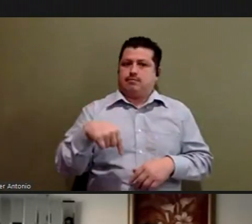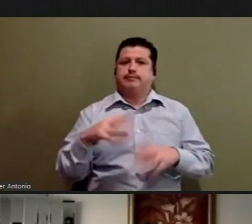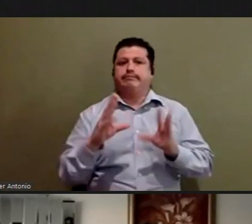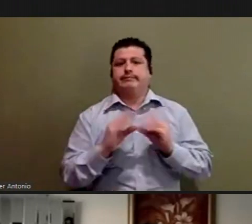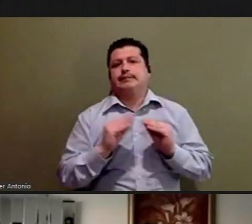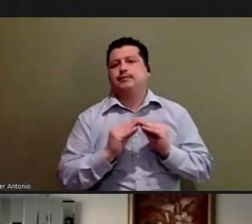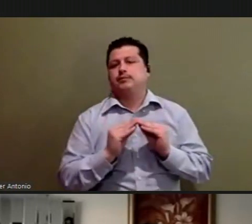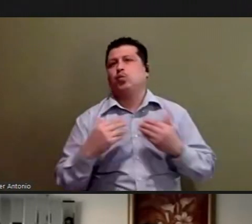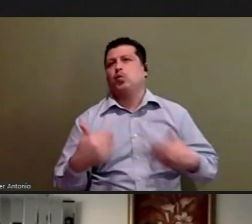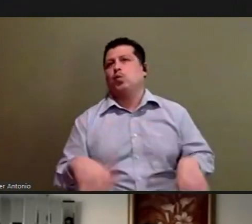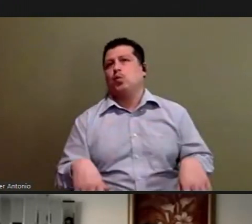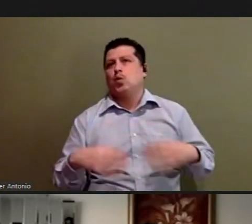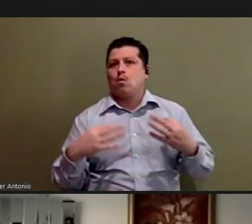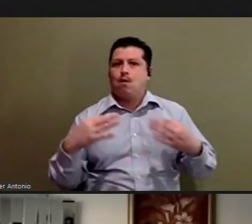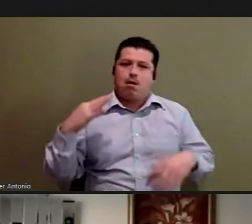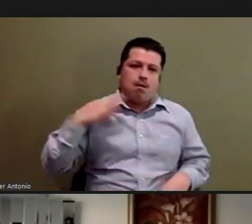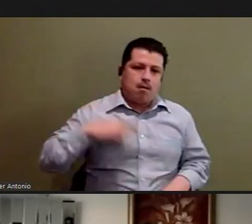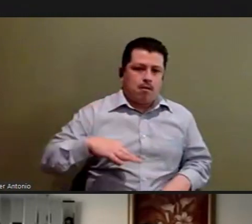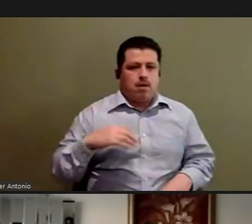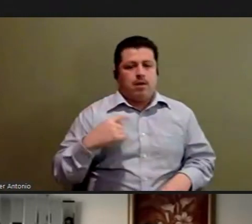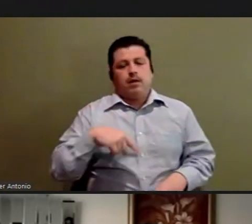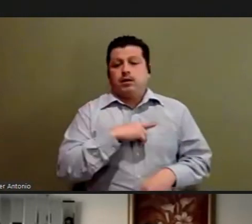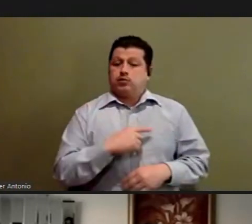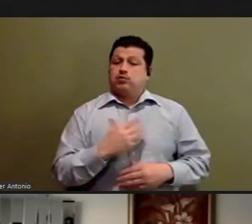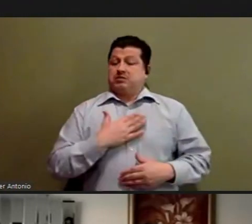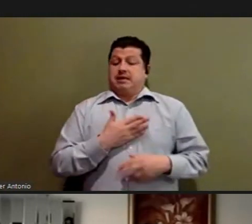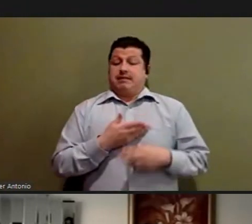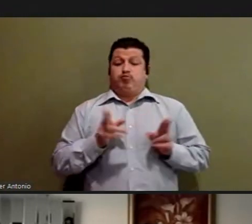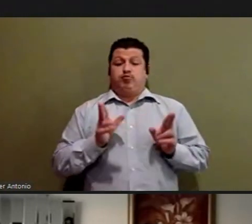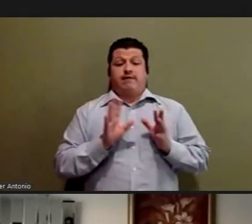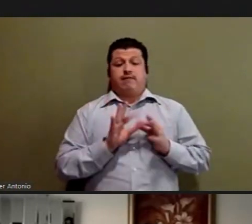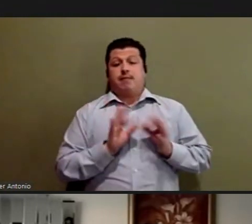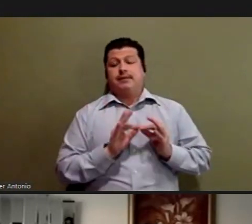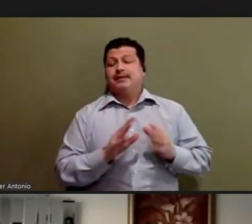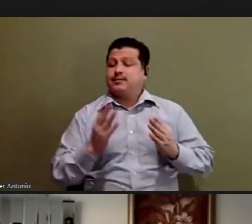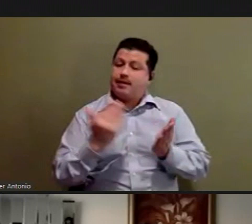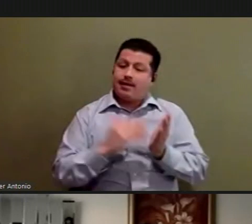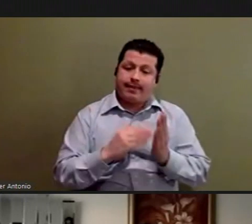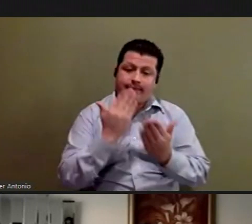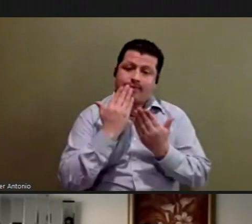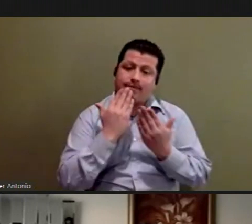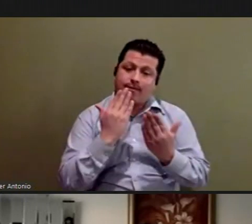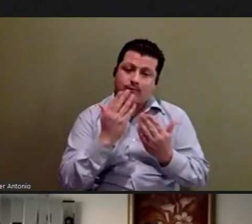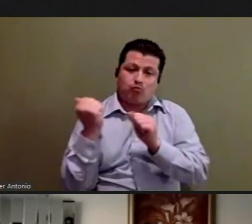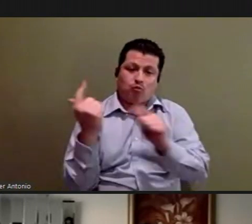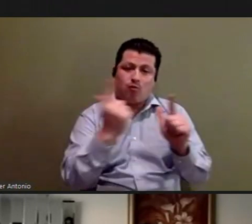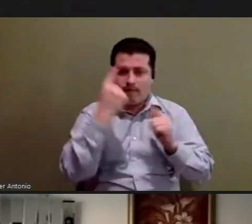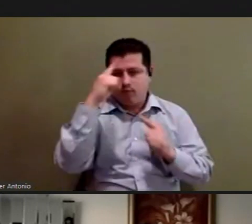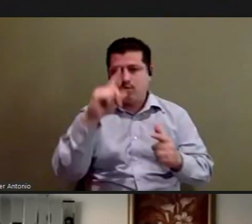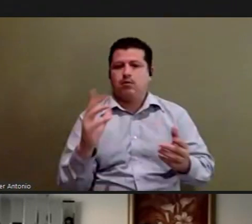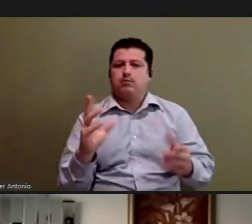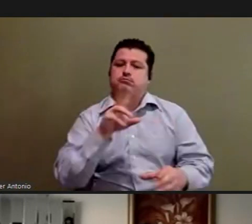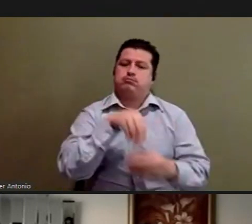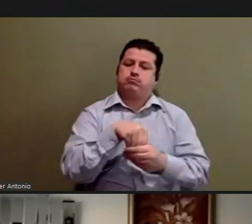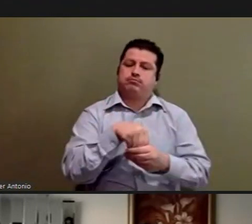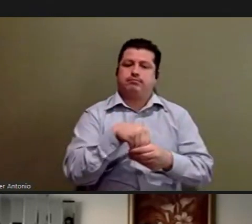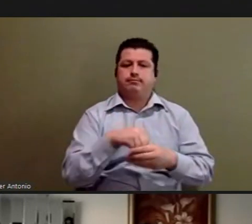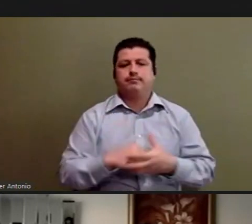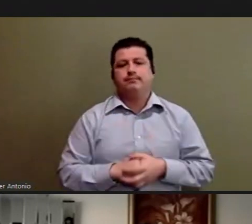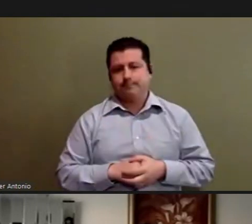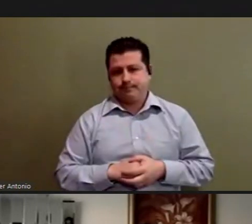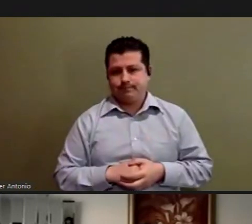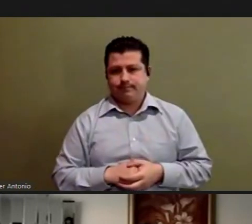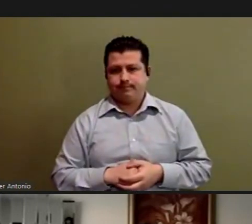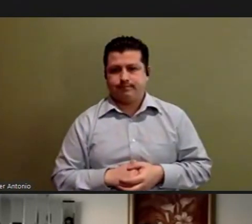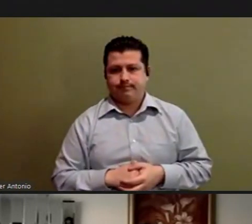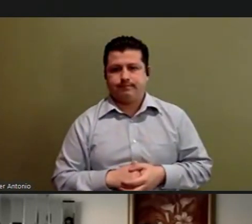So that's my brief comments. And again, thank you, all of you, for participating. Thank you, Sharon. You're welcome to